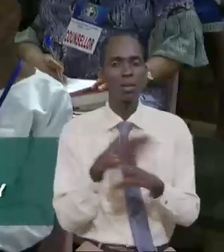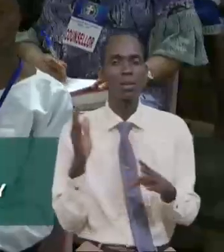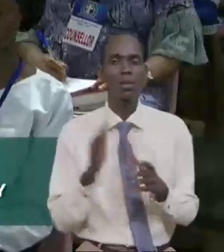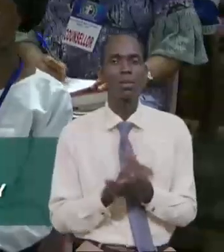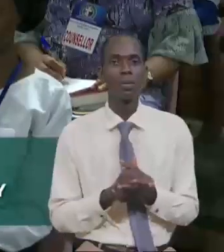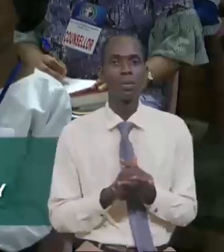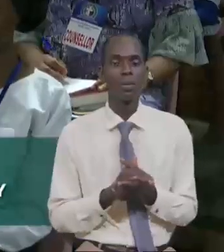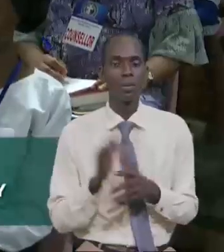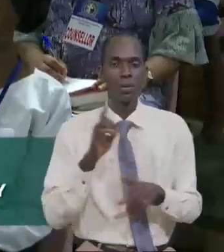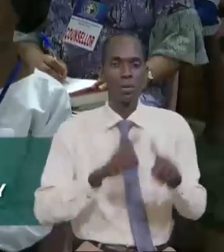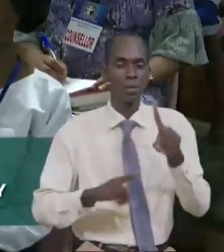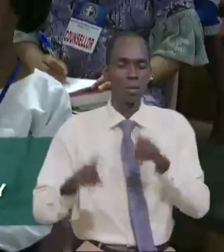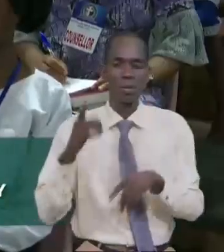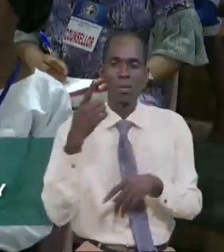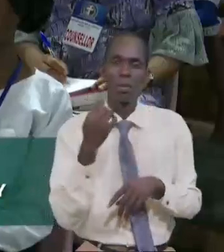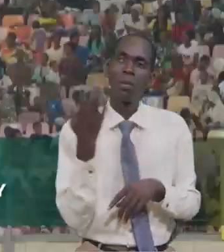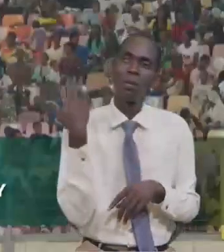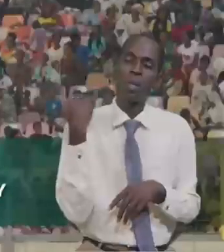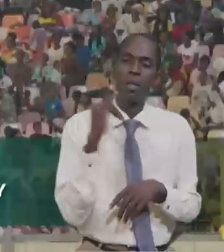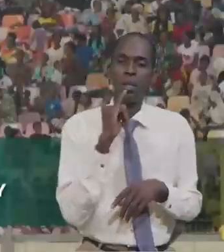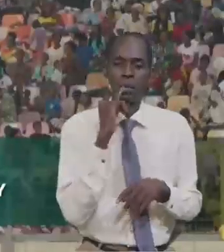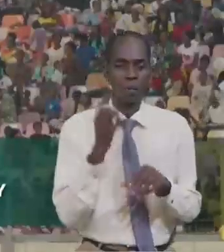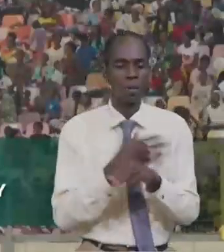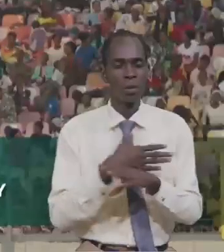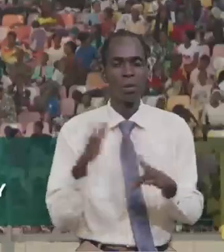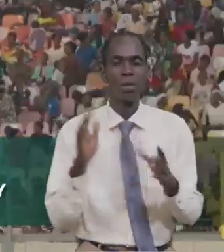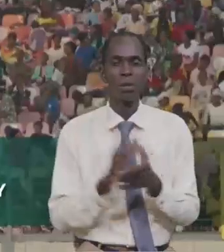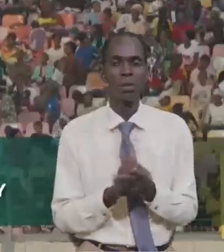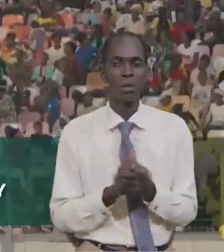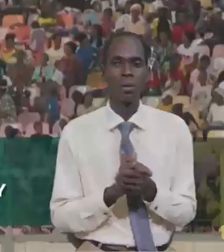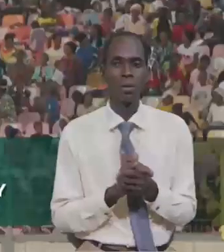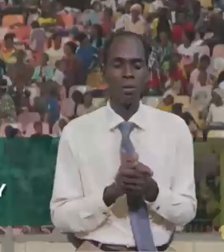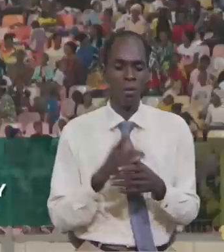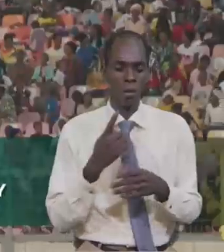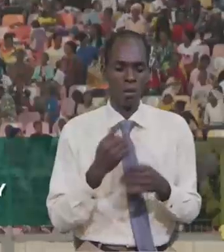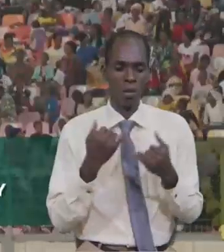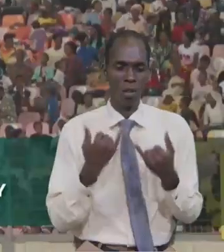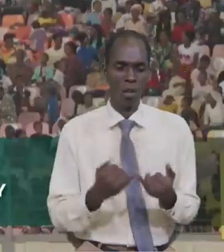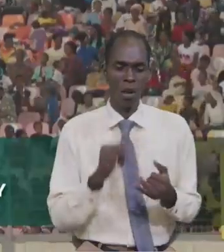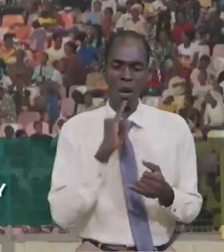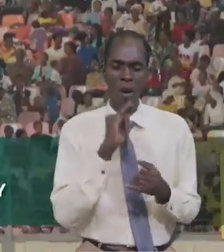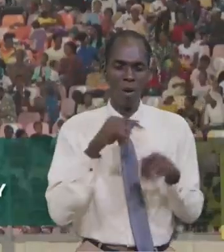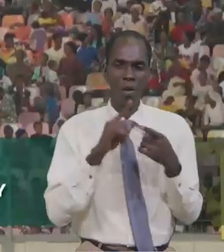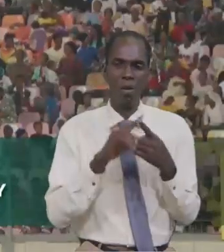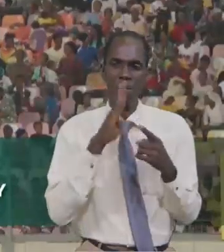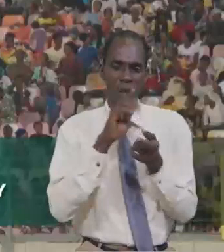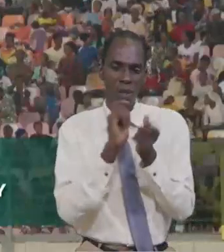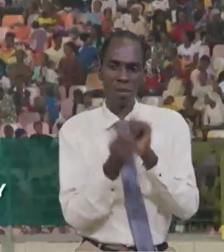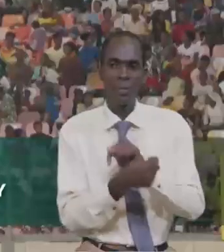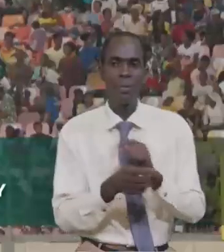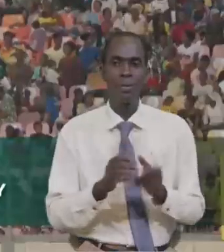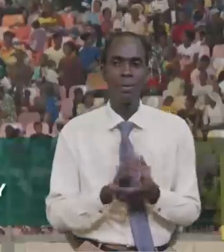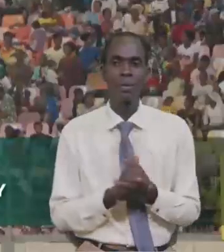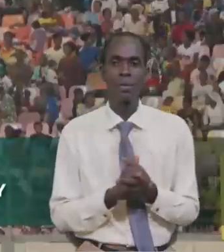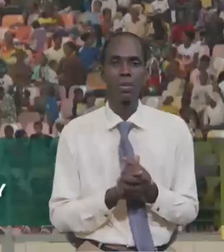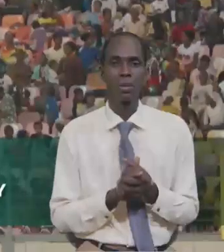be transformed. The future will be triumphant. I will not remain